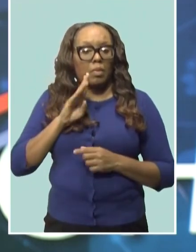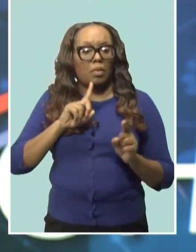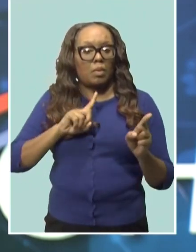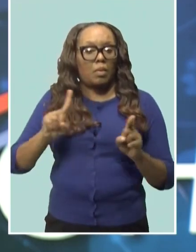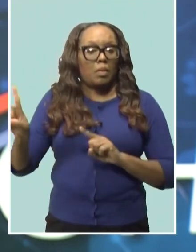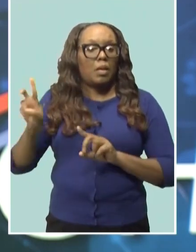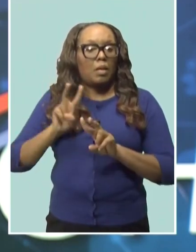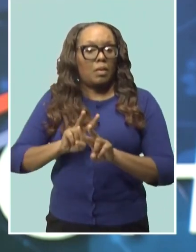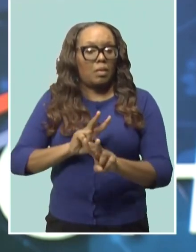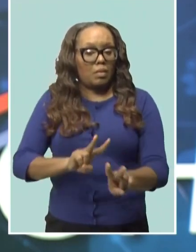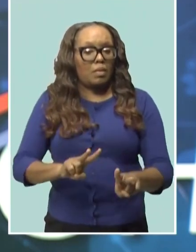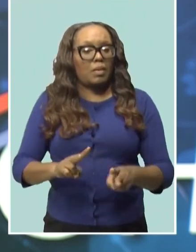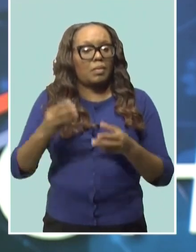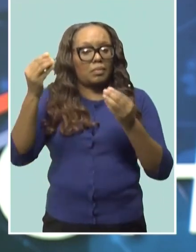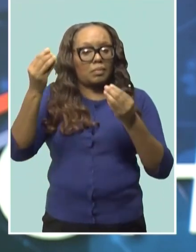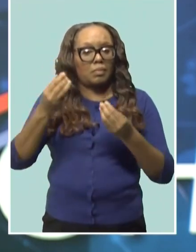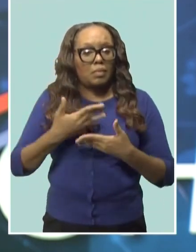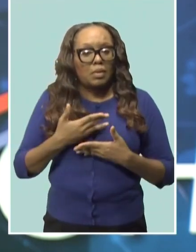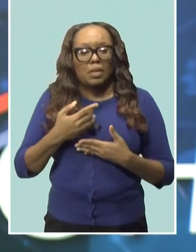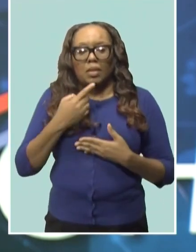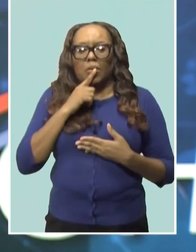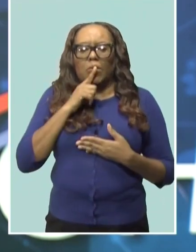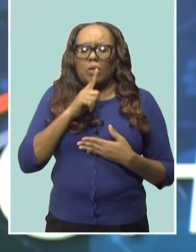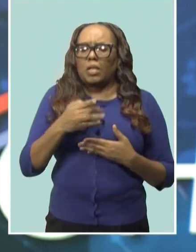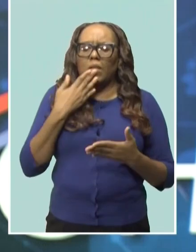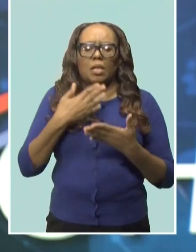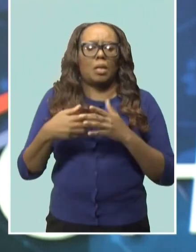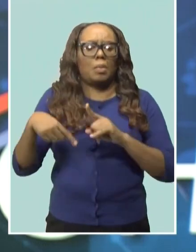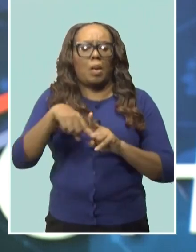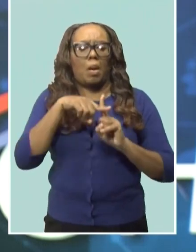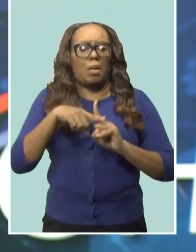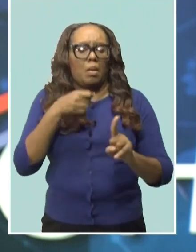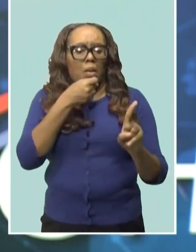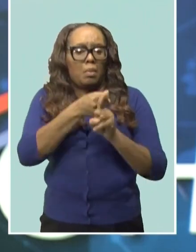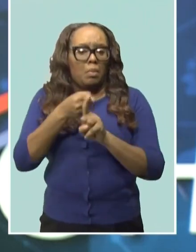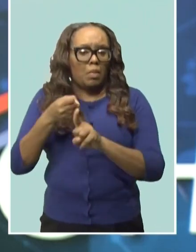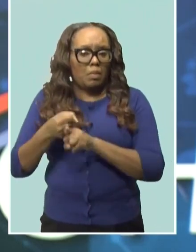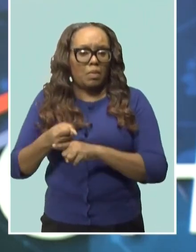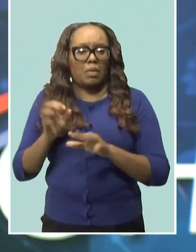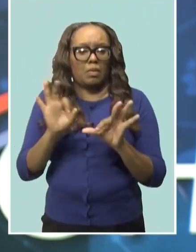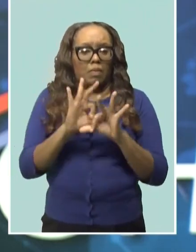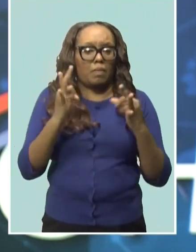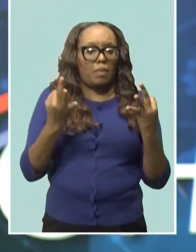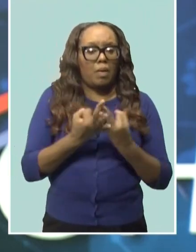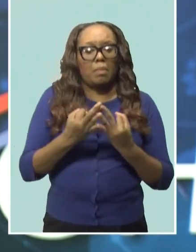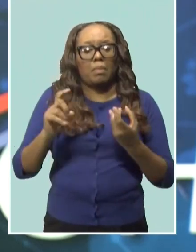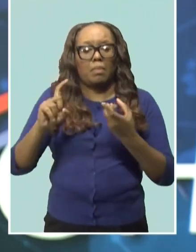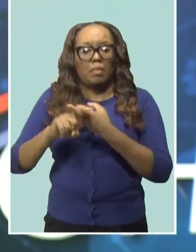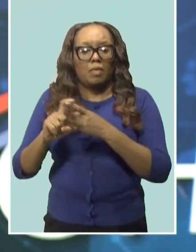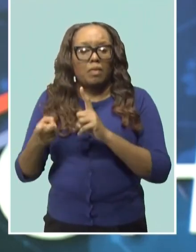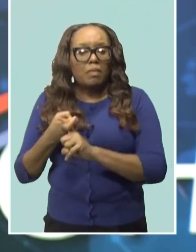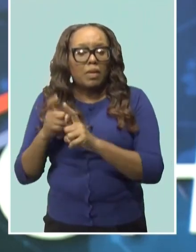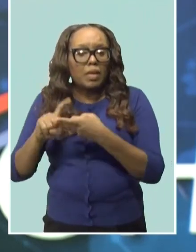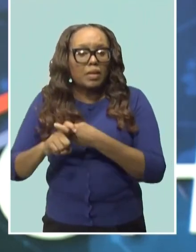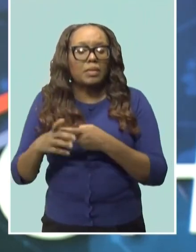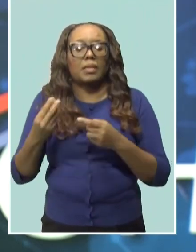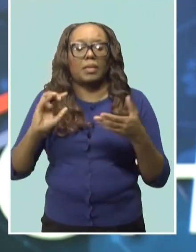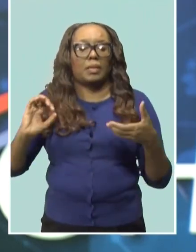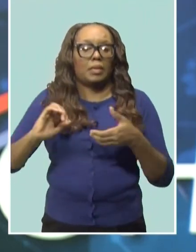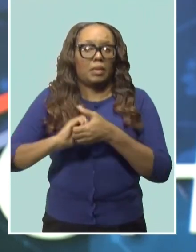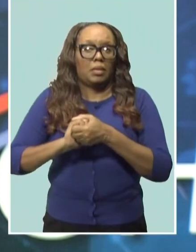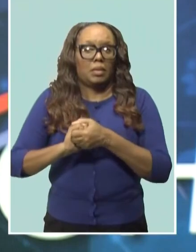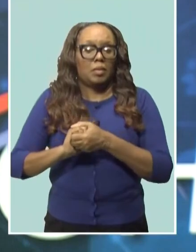the service and tells us the tributes reflected the positive impact he'd had on the lives of family, friends, and co-workers.